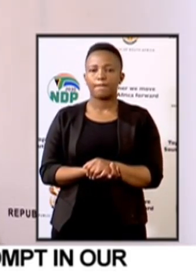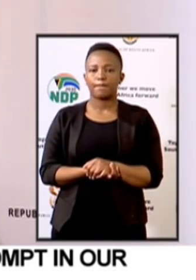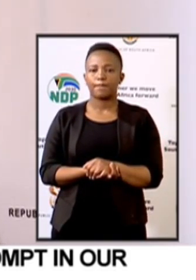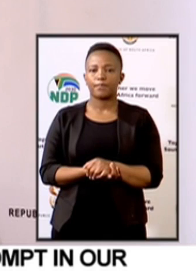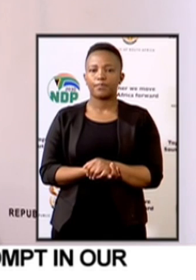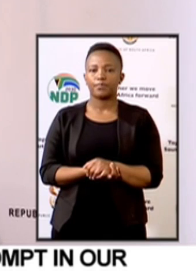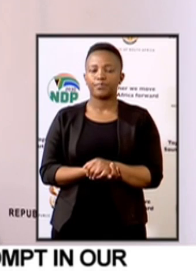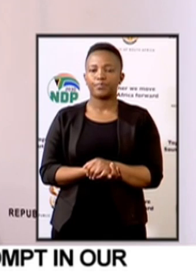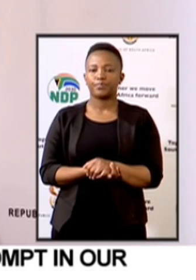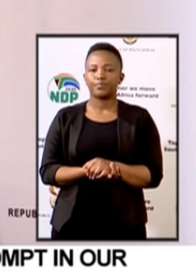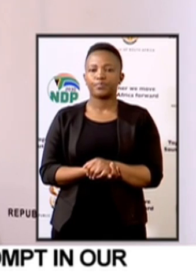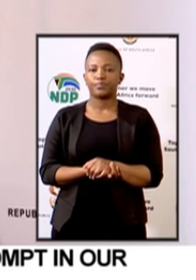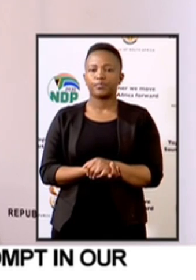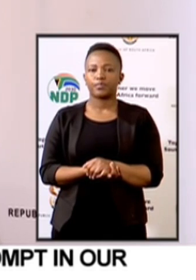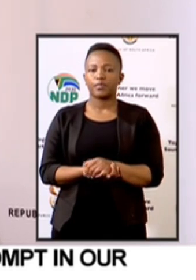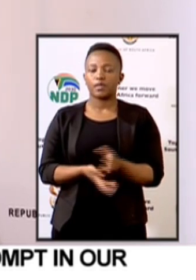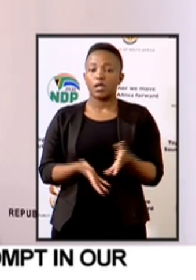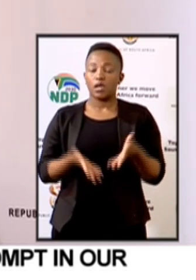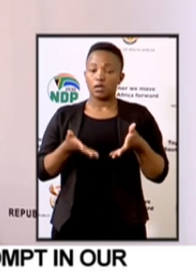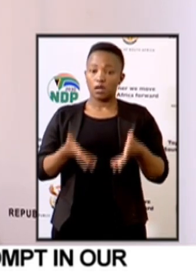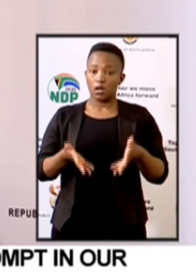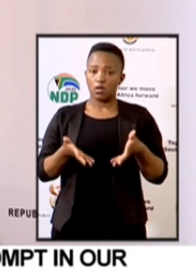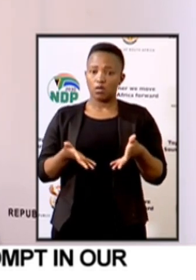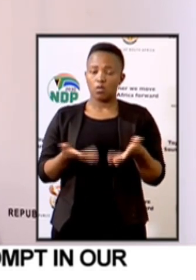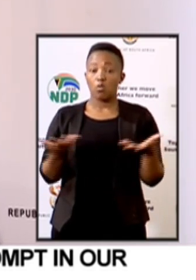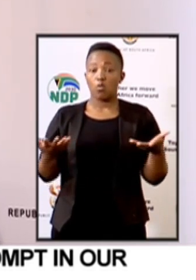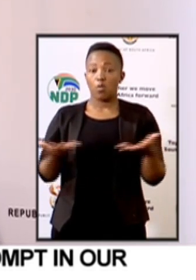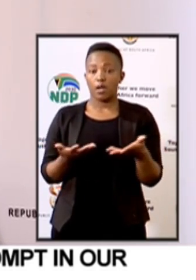a process of